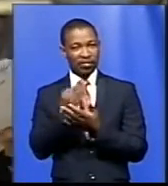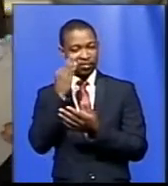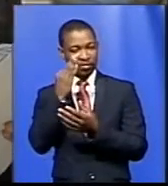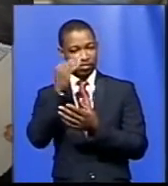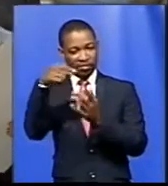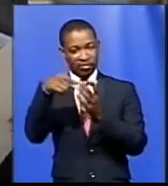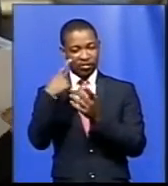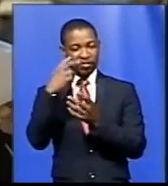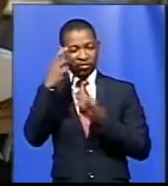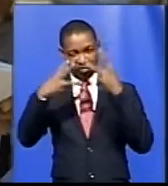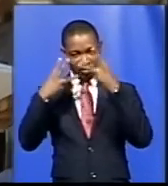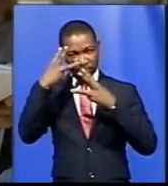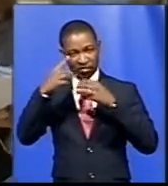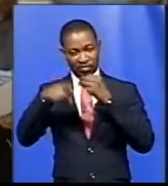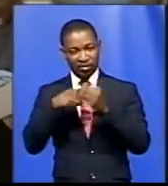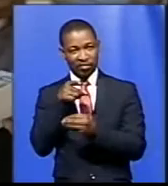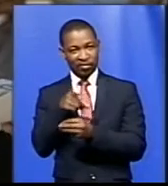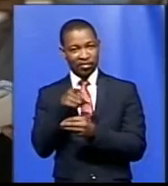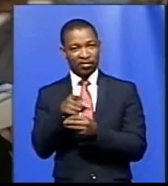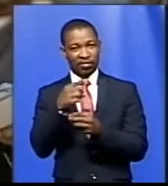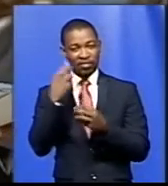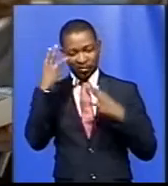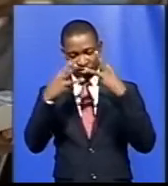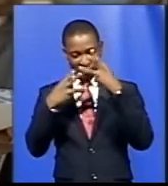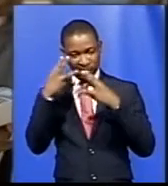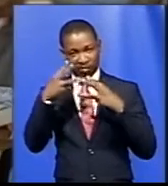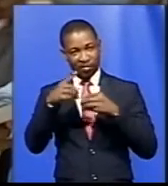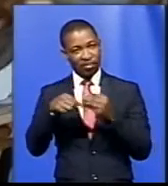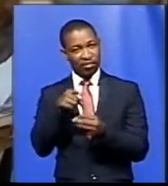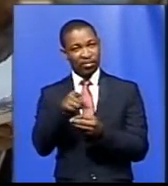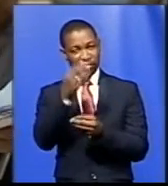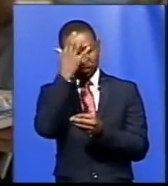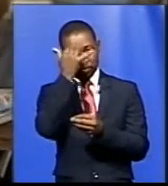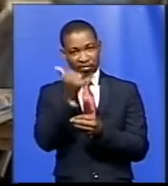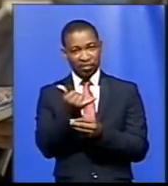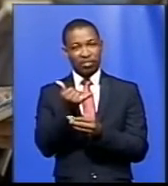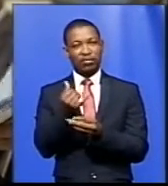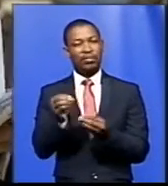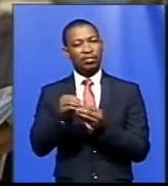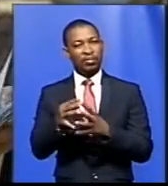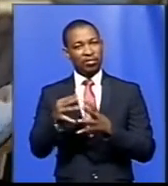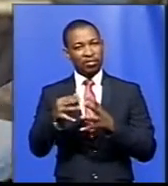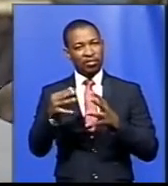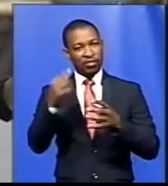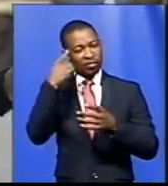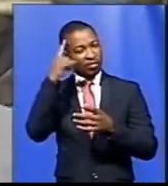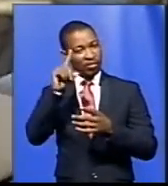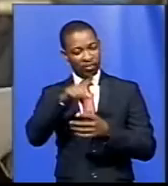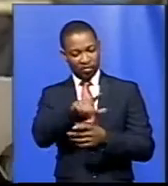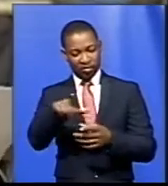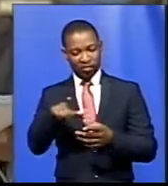for concern. It's a cause for concern, given the modest growth prospects for the domestic